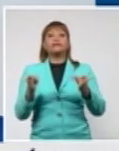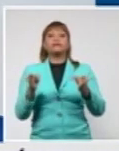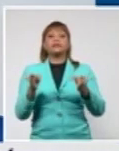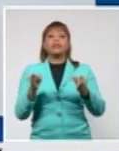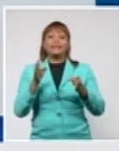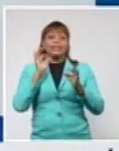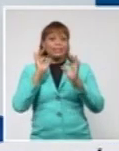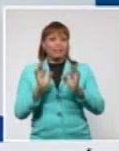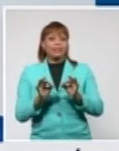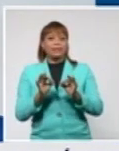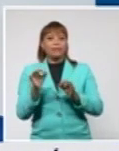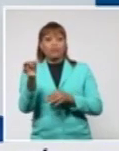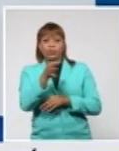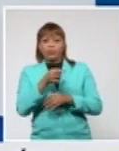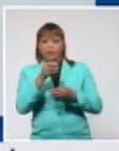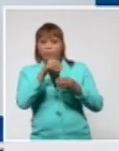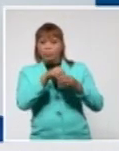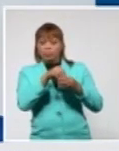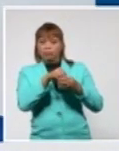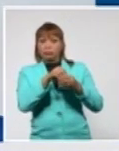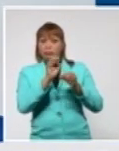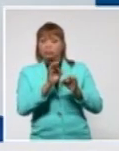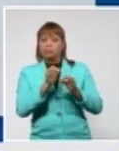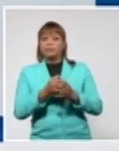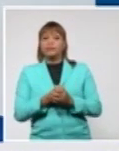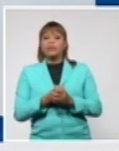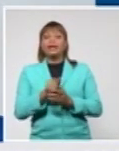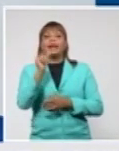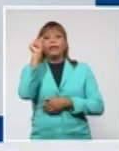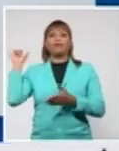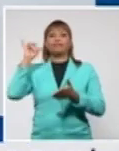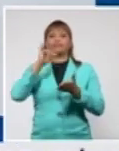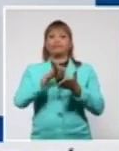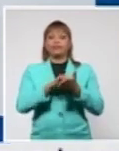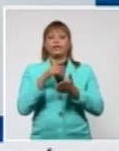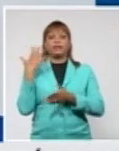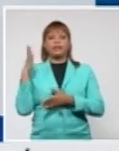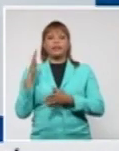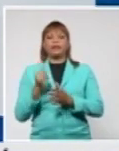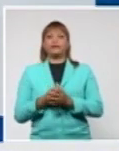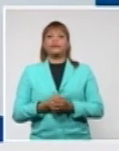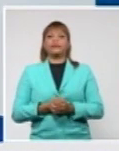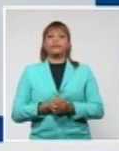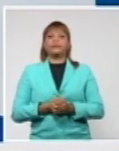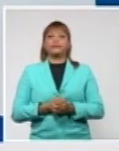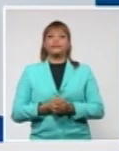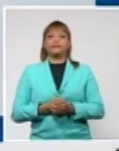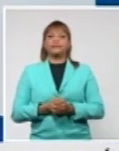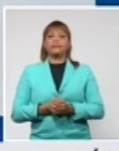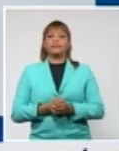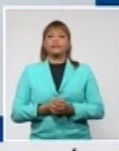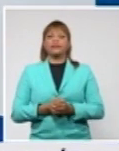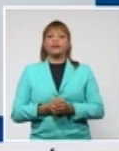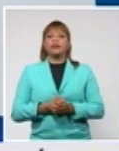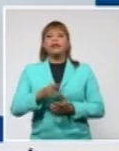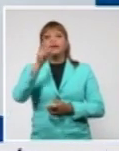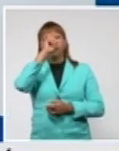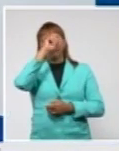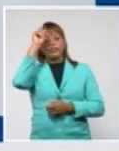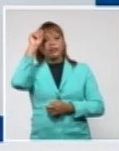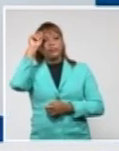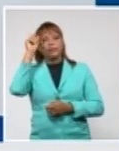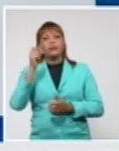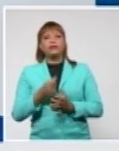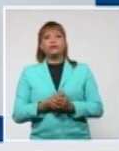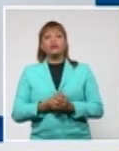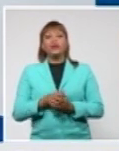from Matanzas belongs to the municipality of the same name. The 14 cases from Sancti Spiritus belong